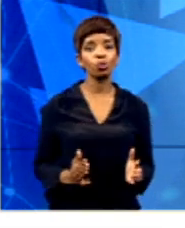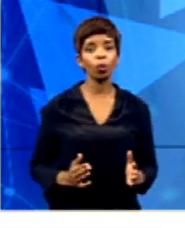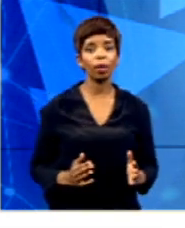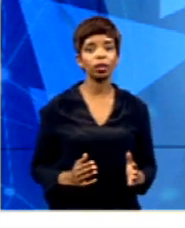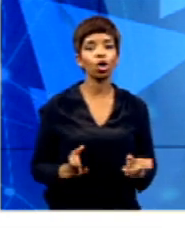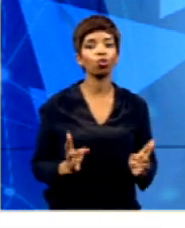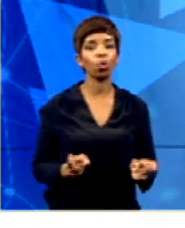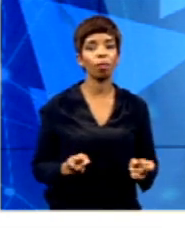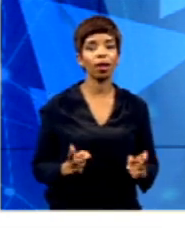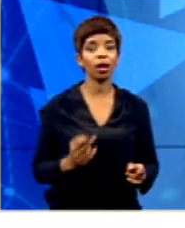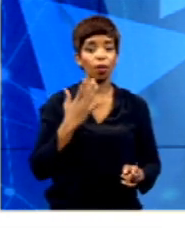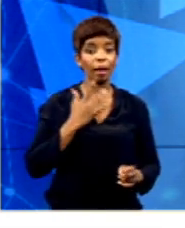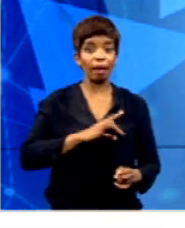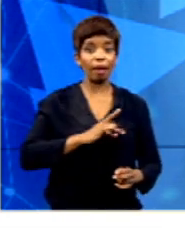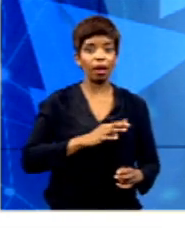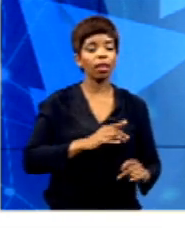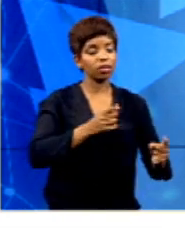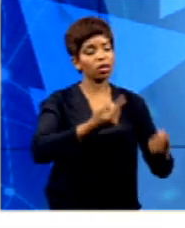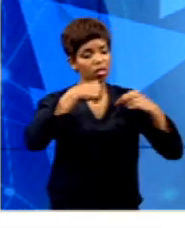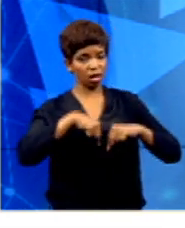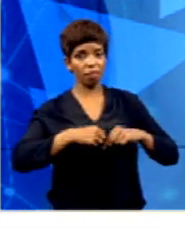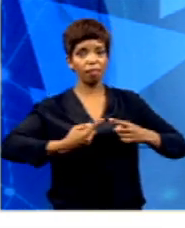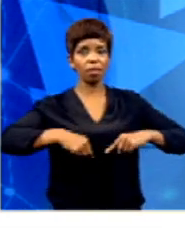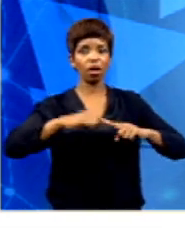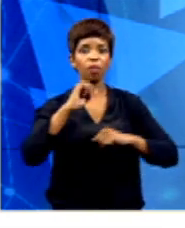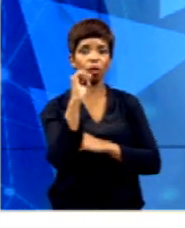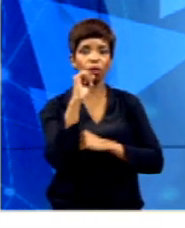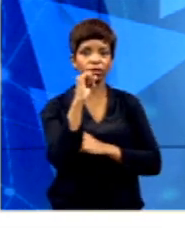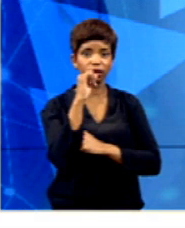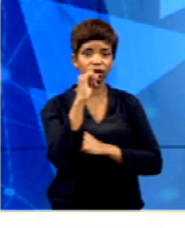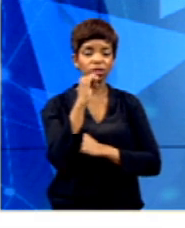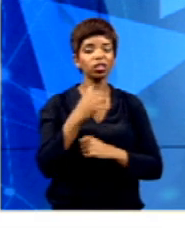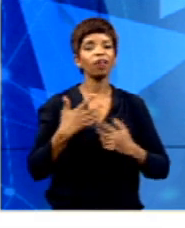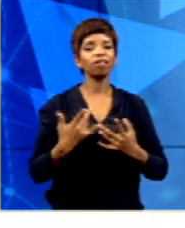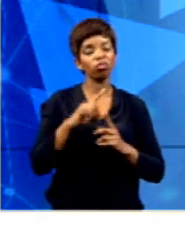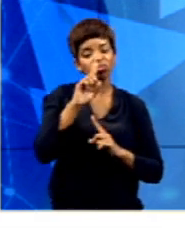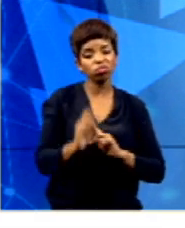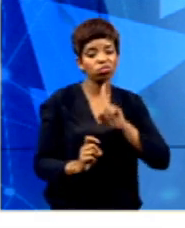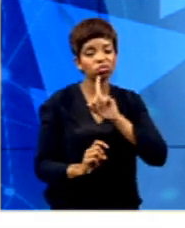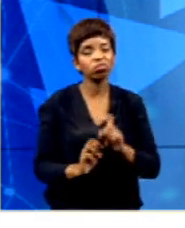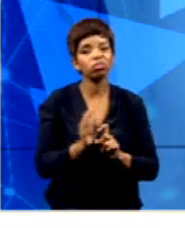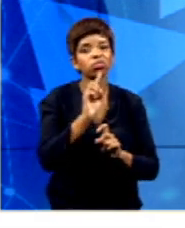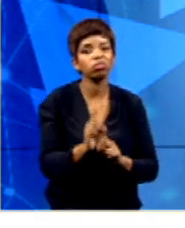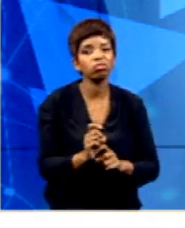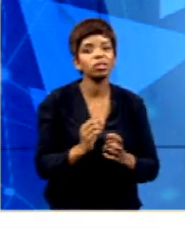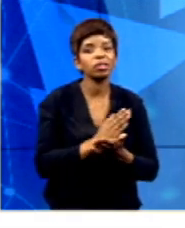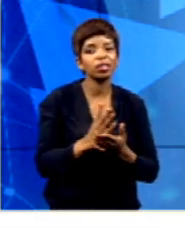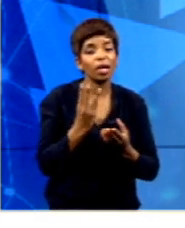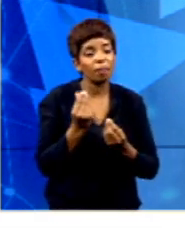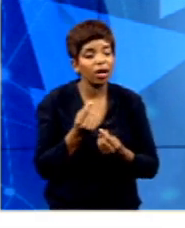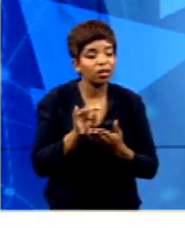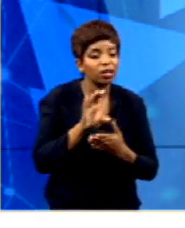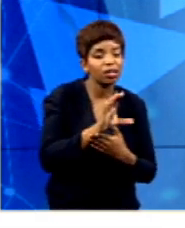come to our office before they've even gone to the insurer to inquire about some form of relief. And here I'm talking about the payment